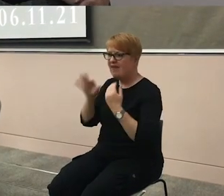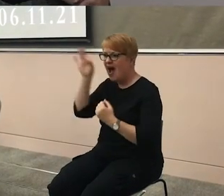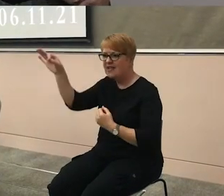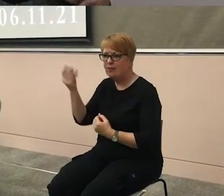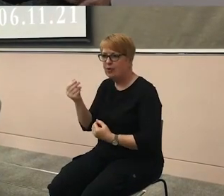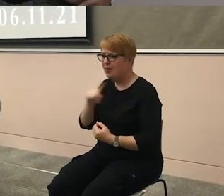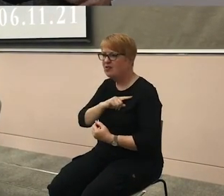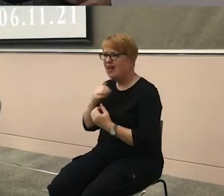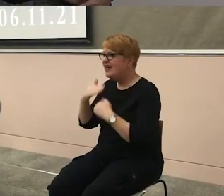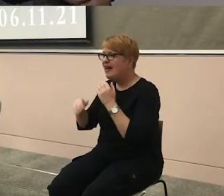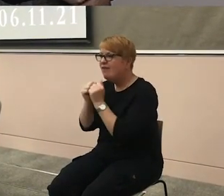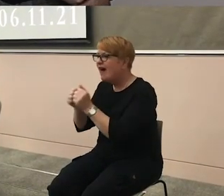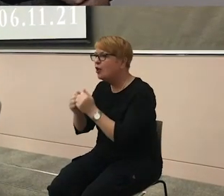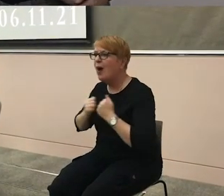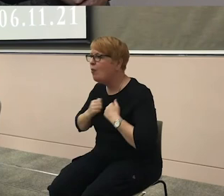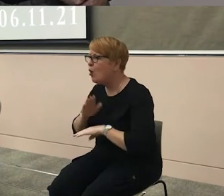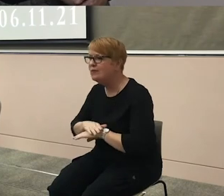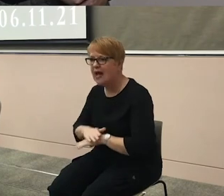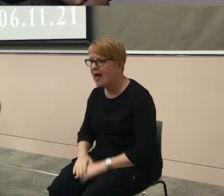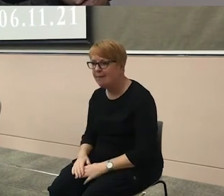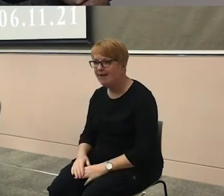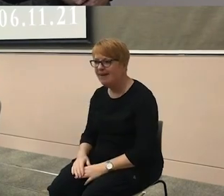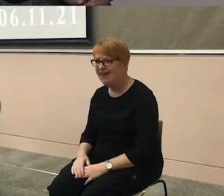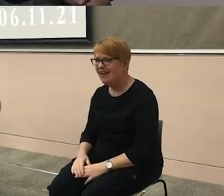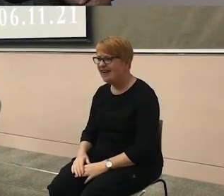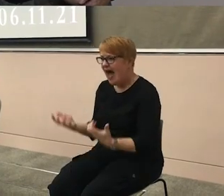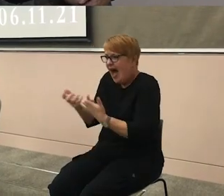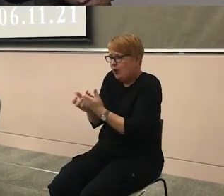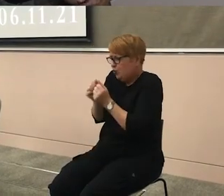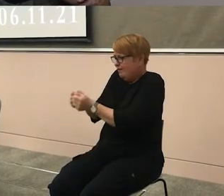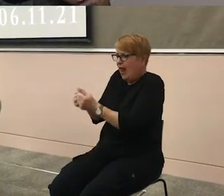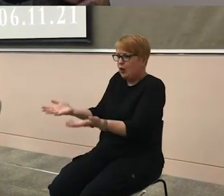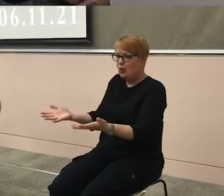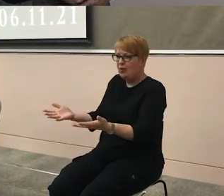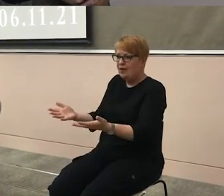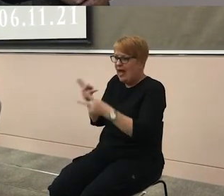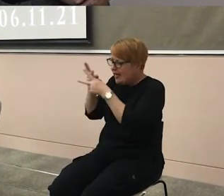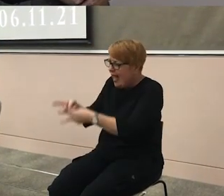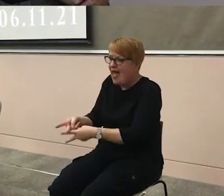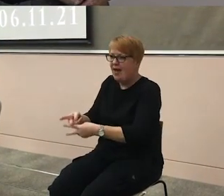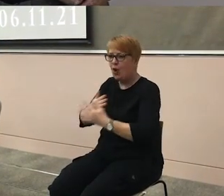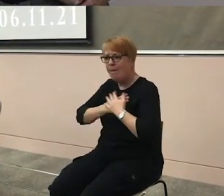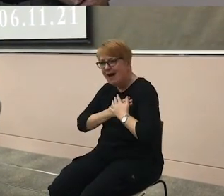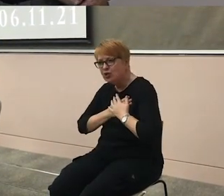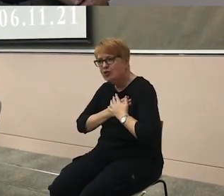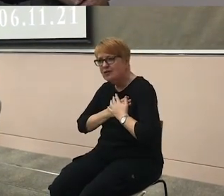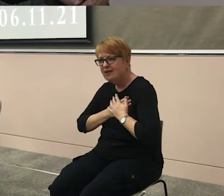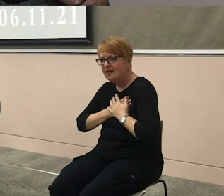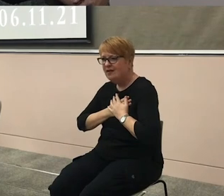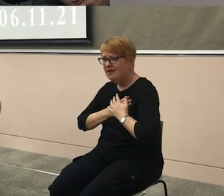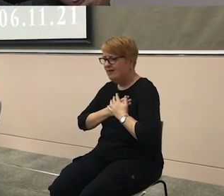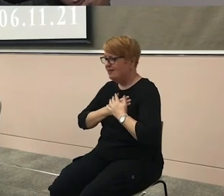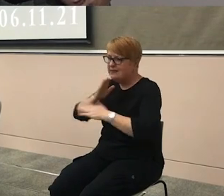value, and how do you value something? Yeah. How do you value care, compassion, and just being there and meeting the